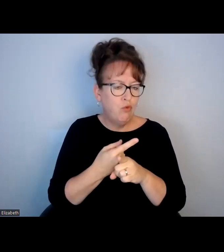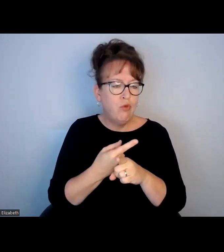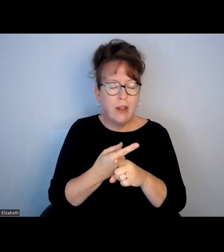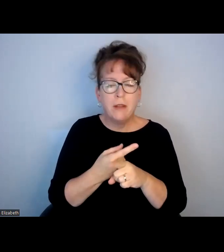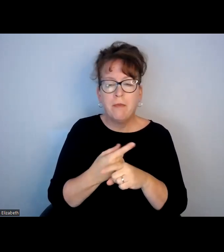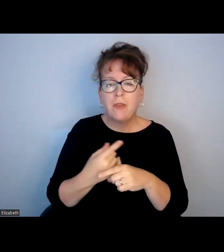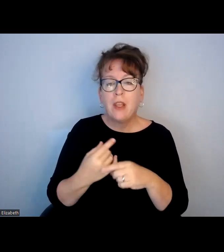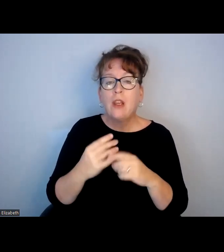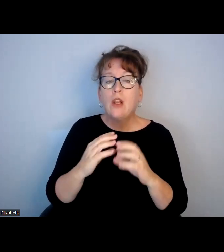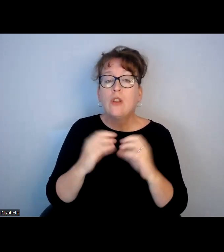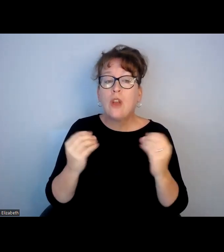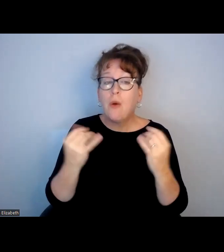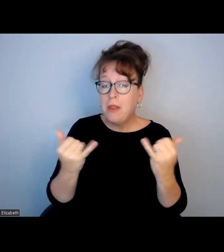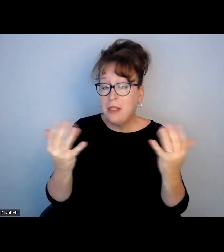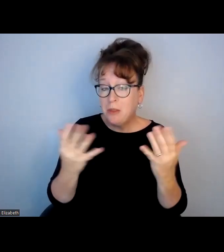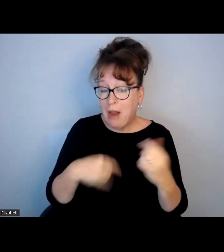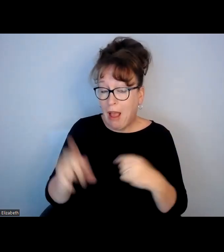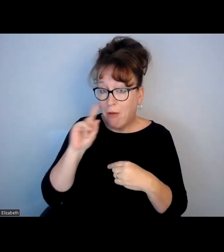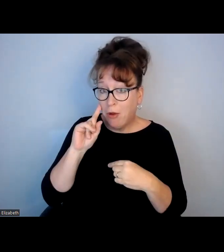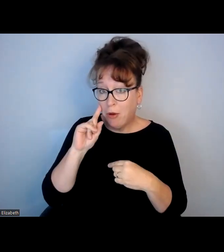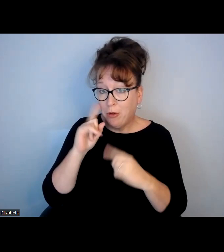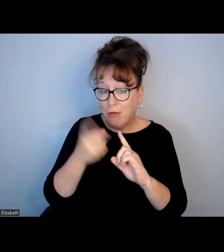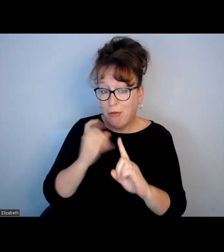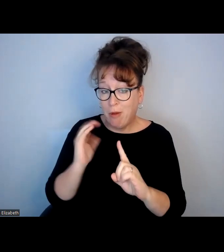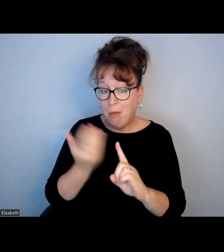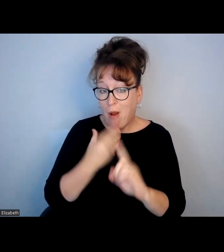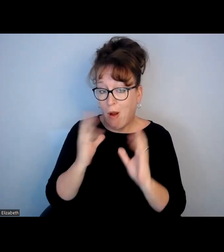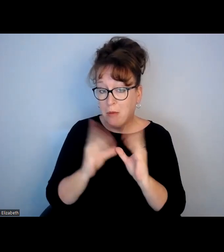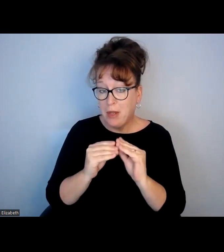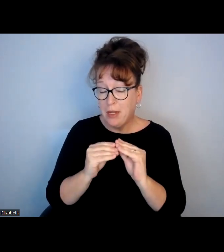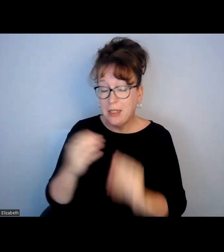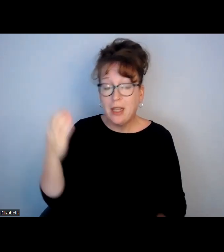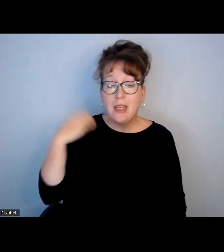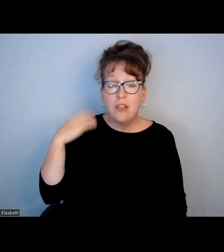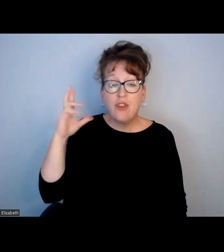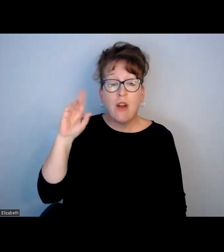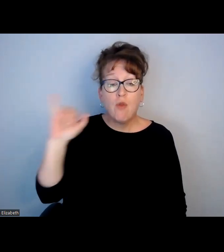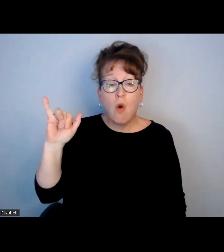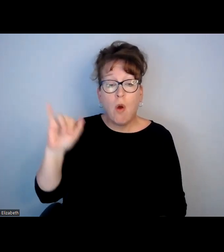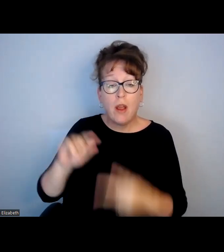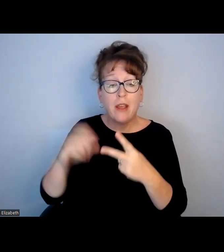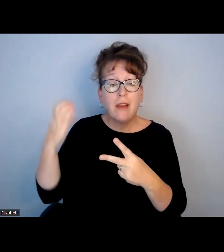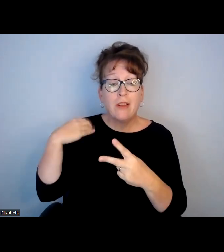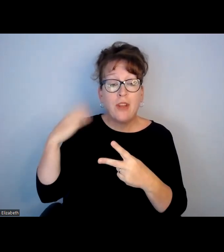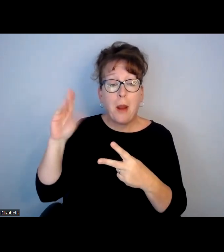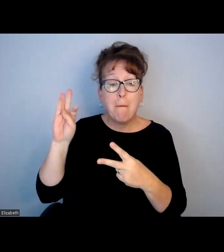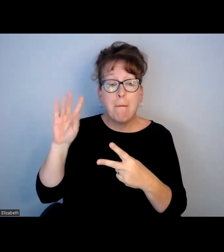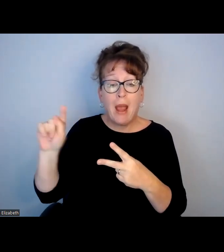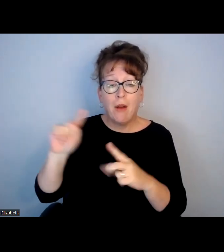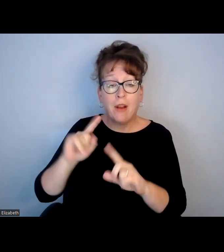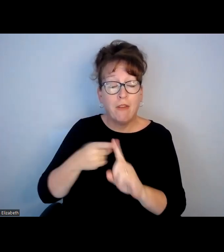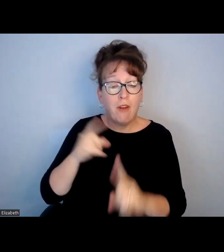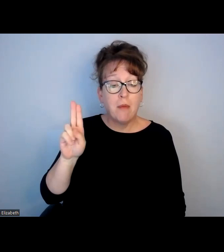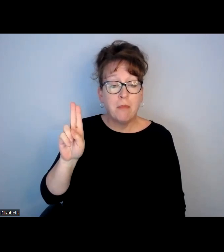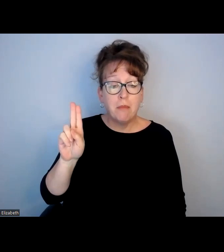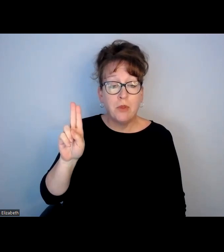is what I've heard in our meeting. So Chair Roy and Chair Barrett of the Telecommunications Utility and Energy Committee, they